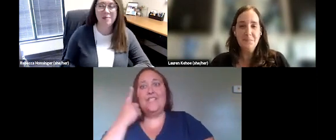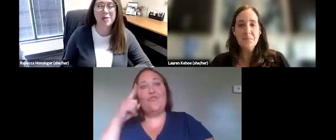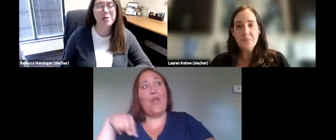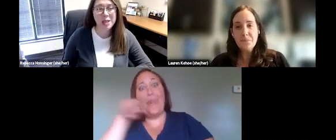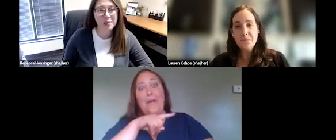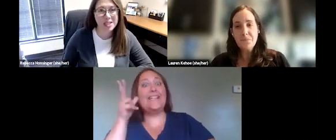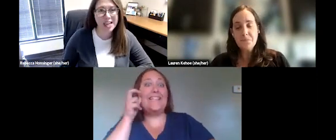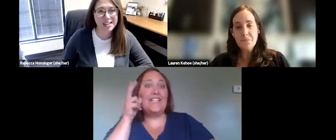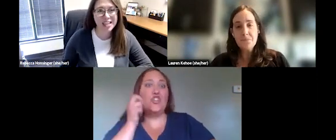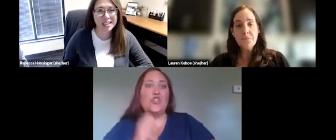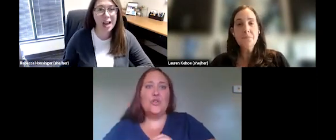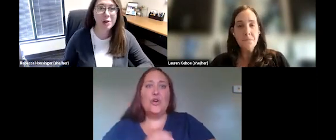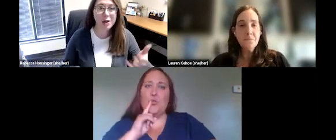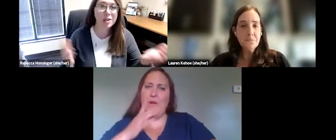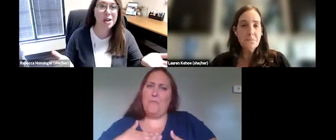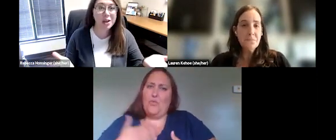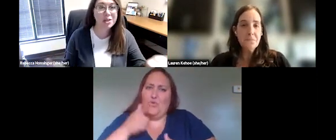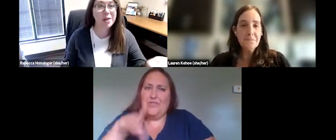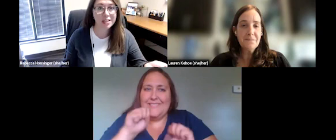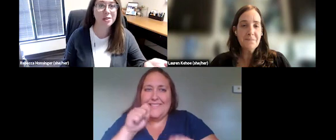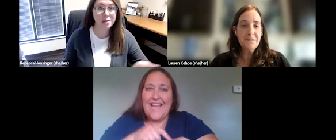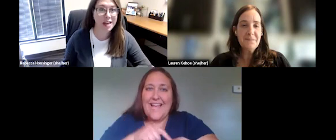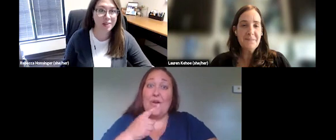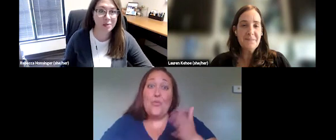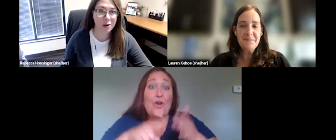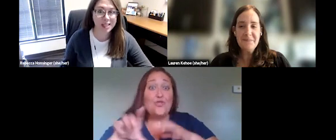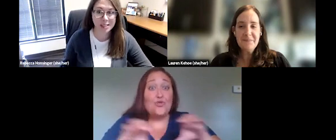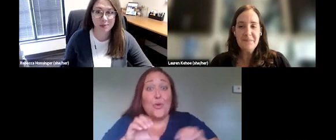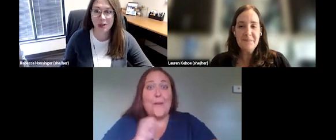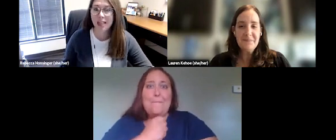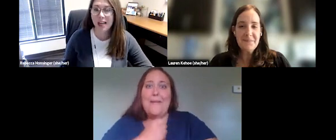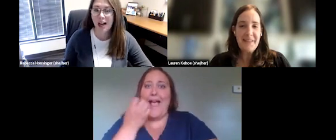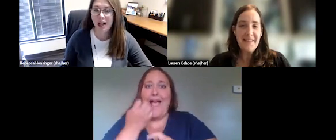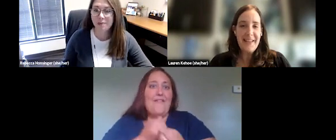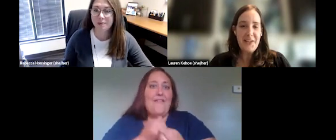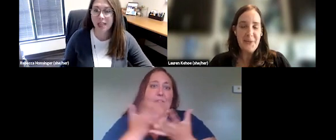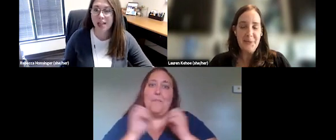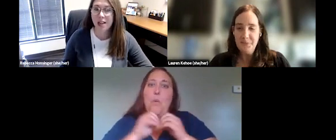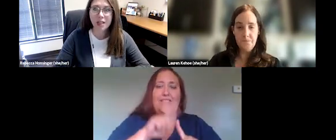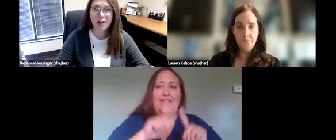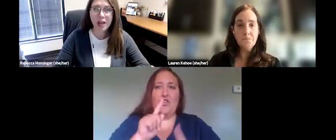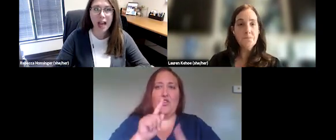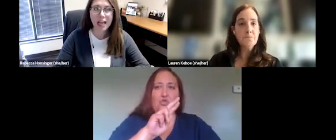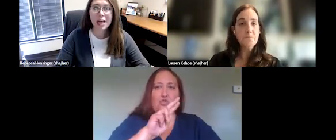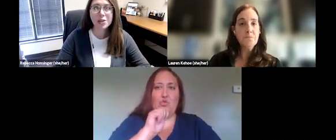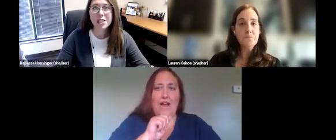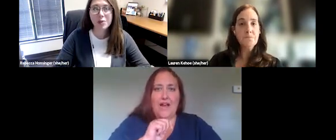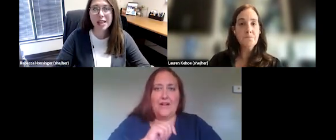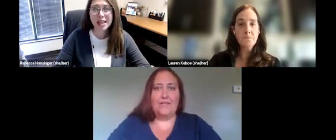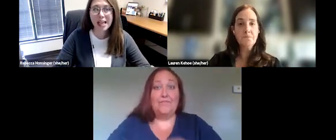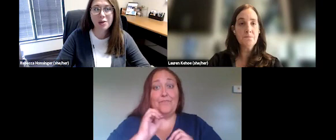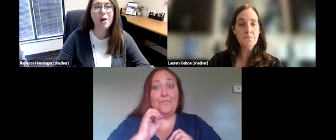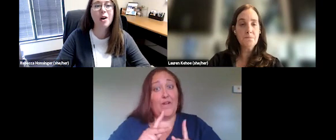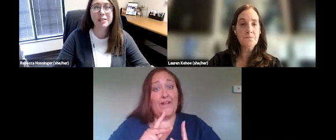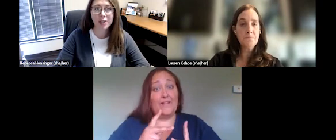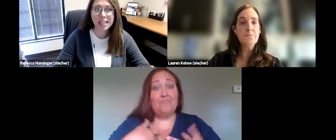hear. So we really appreciate you taking the time, and we appreciate what you're doing too to make everything more accessible. Thank you. Okay, so I just want